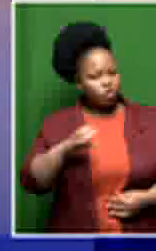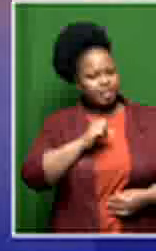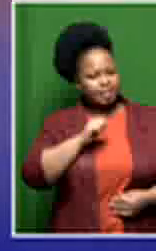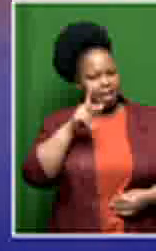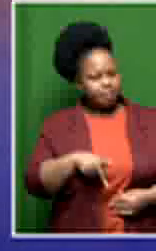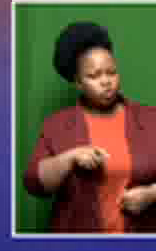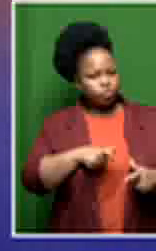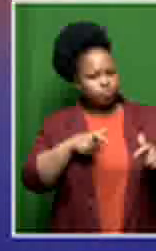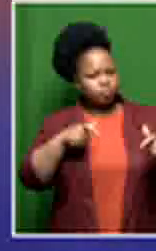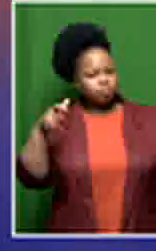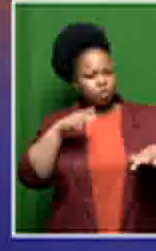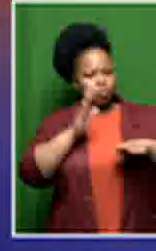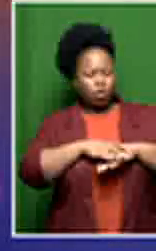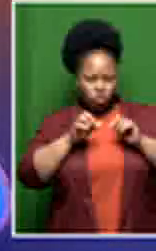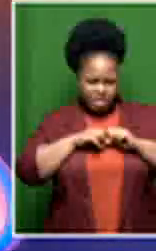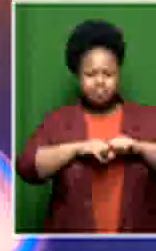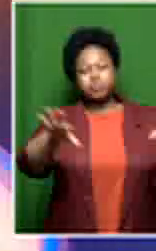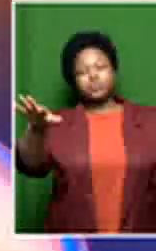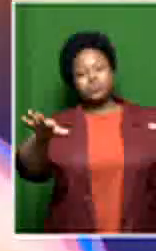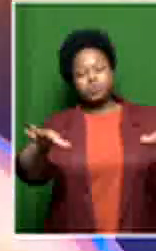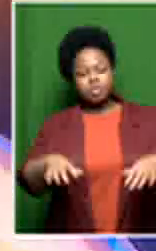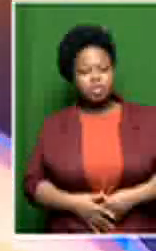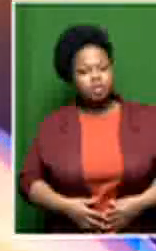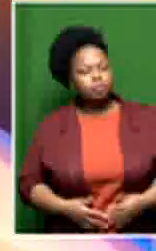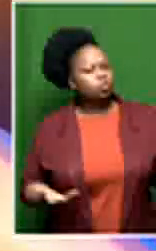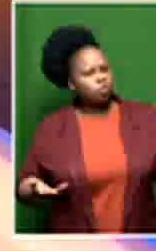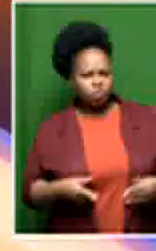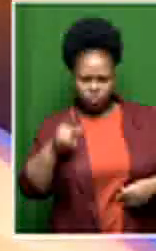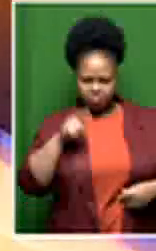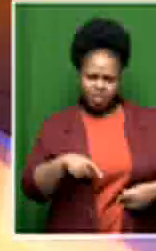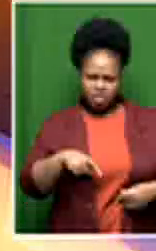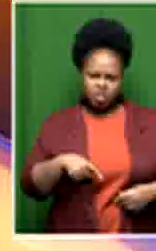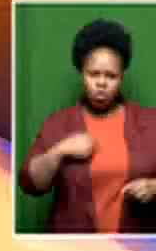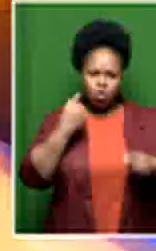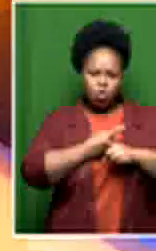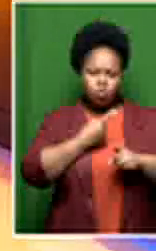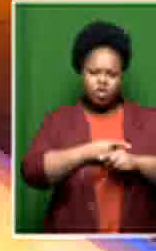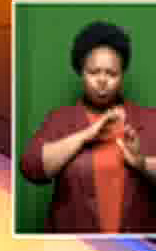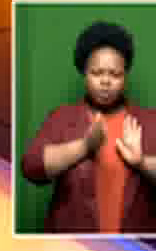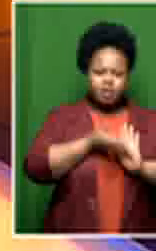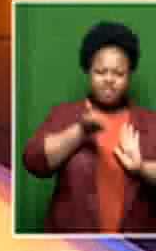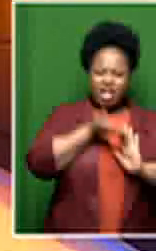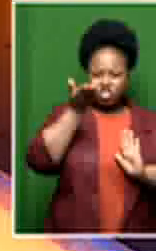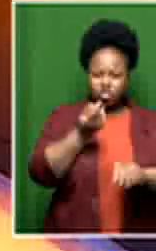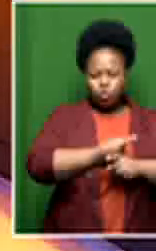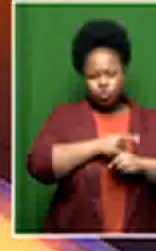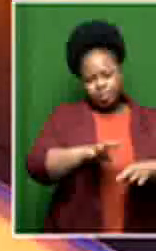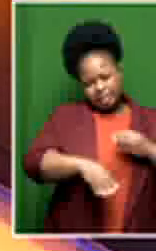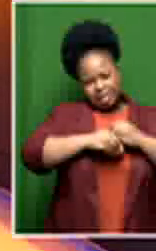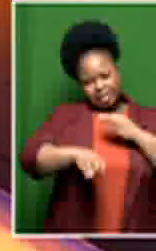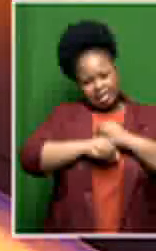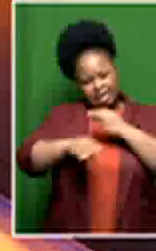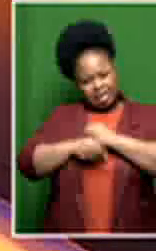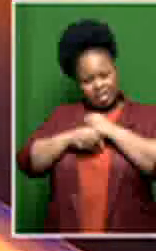to grow and to be viral, as you've put it earlier on, I mean, it needs to be refreshed every now and then. It needs to have additional